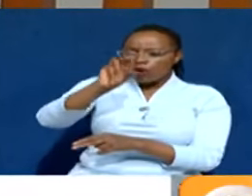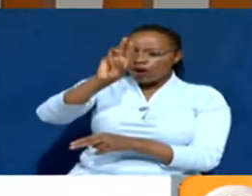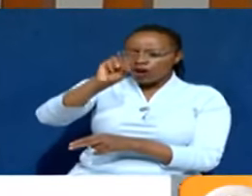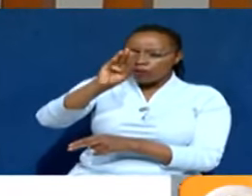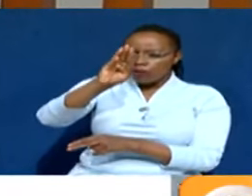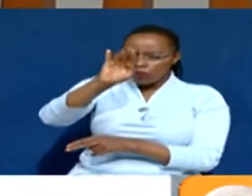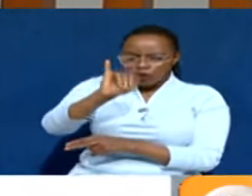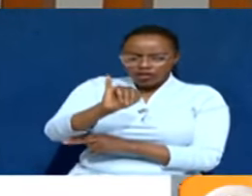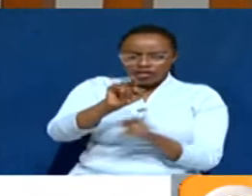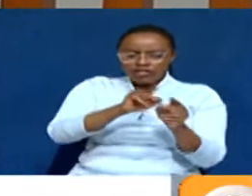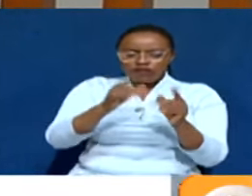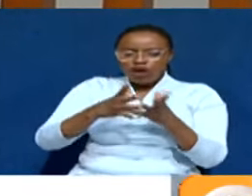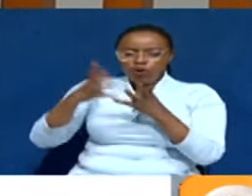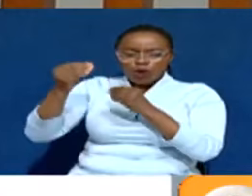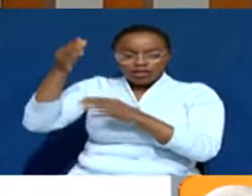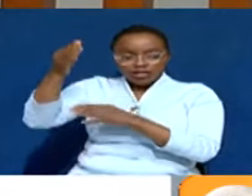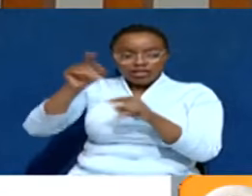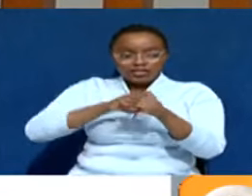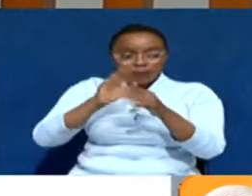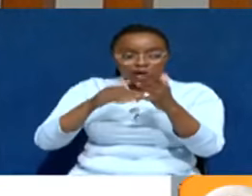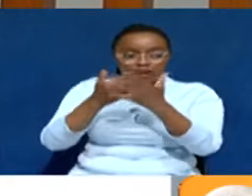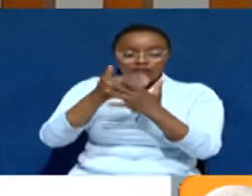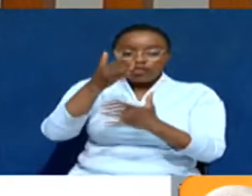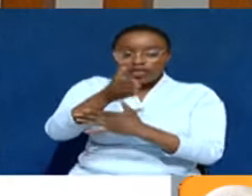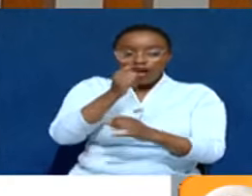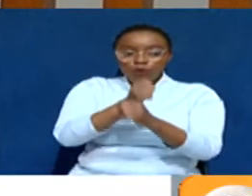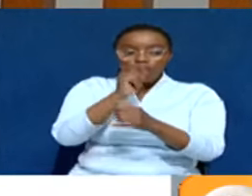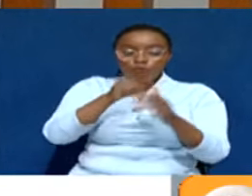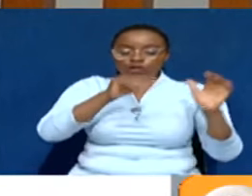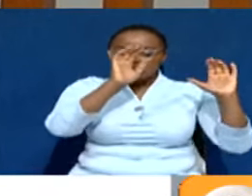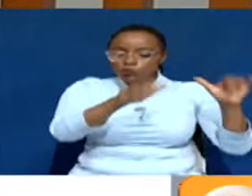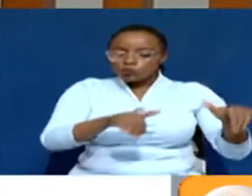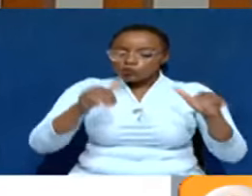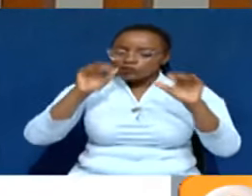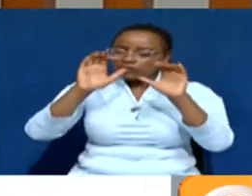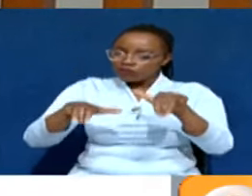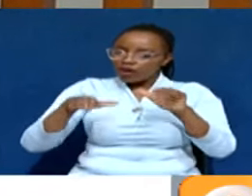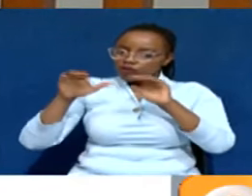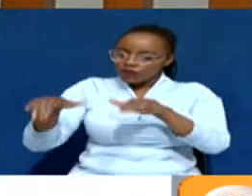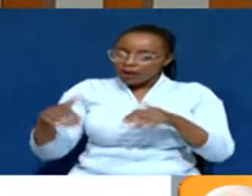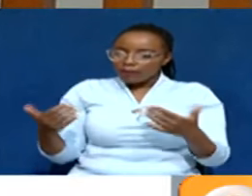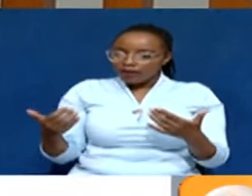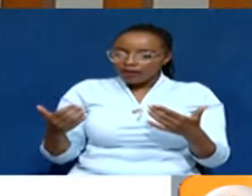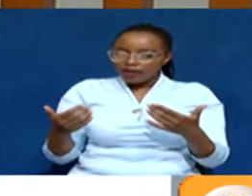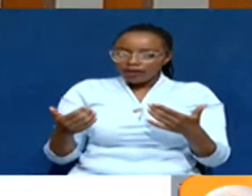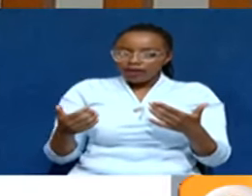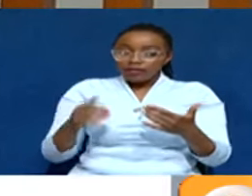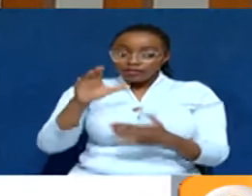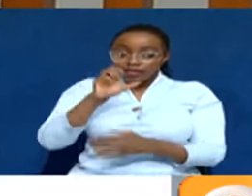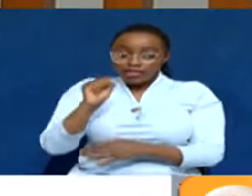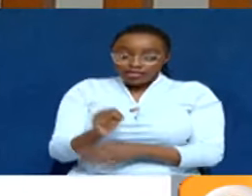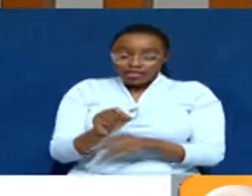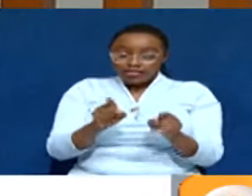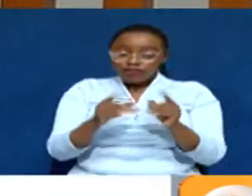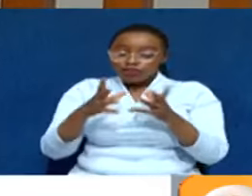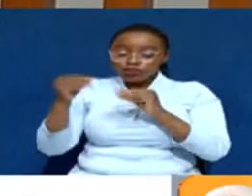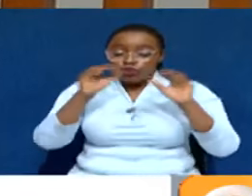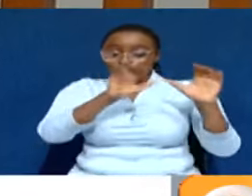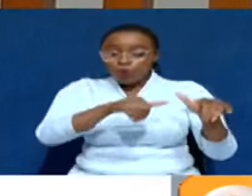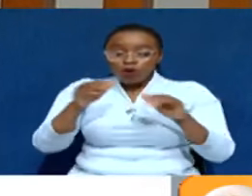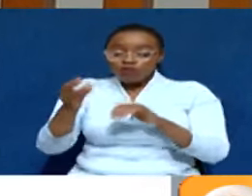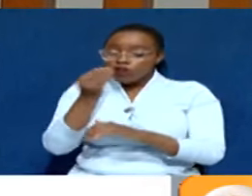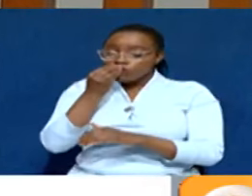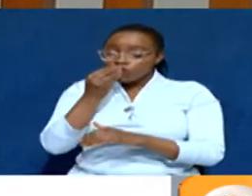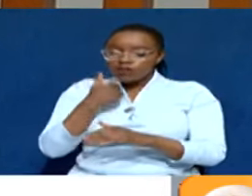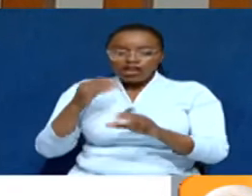in Nairobi City, akaenda huko. Kufika kwa kazi ni gani? Kulima kwa shamba. CS. Anaenda na lima,